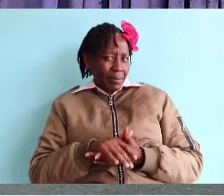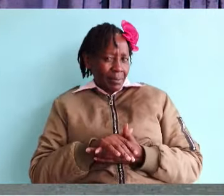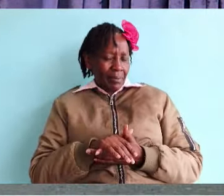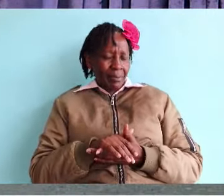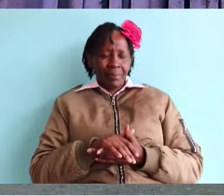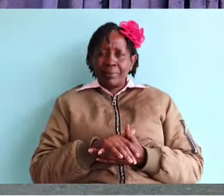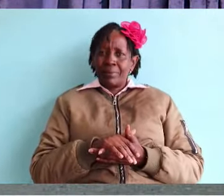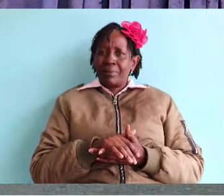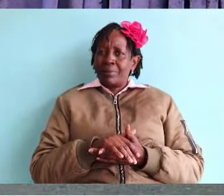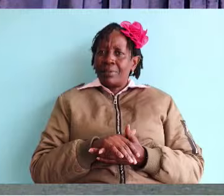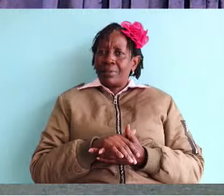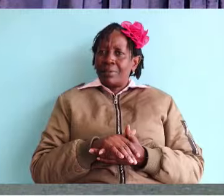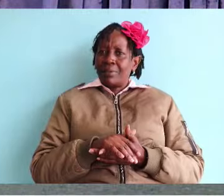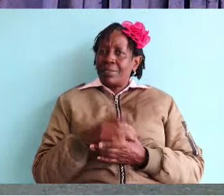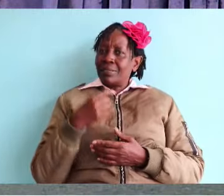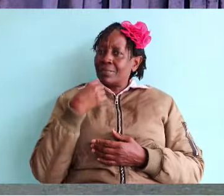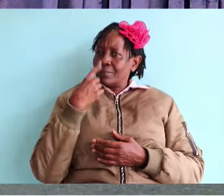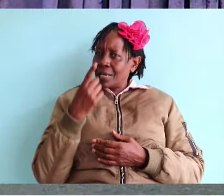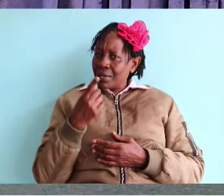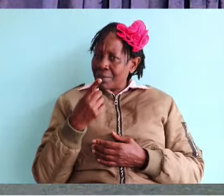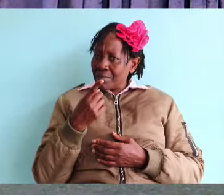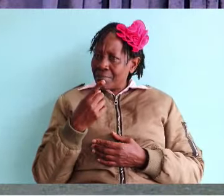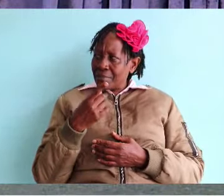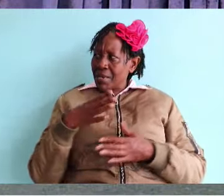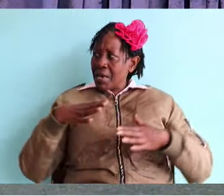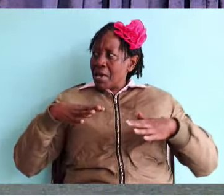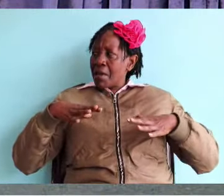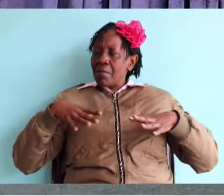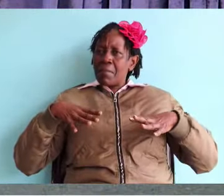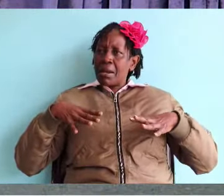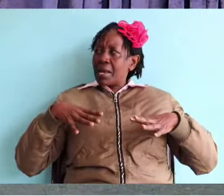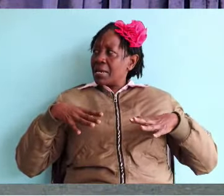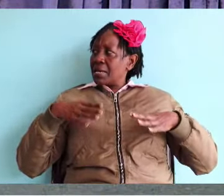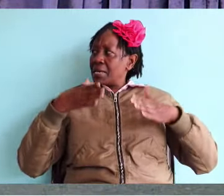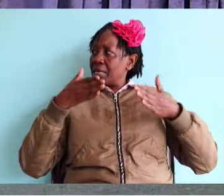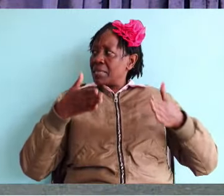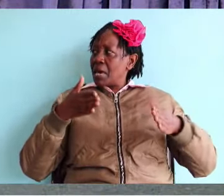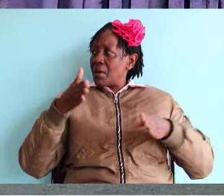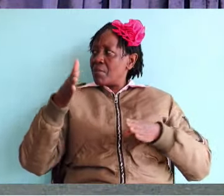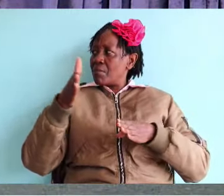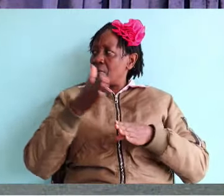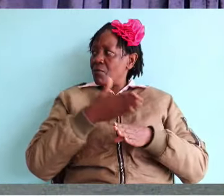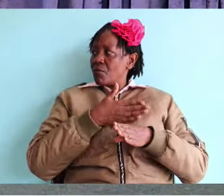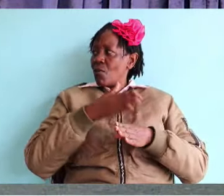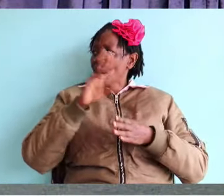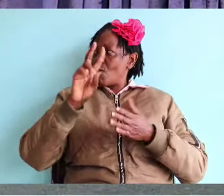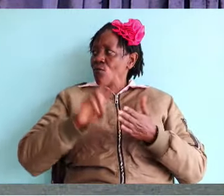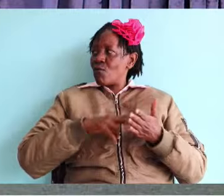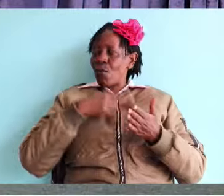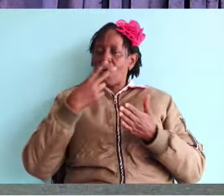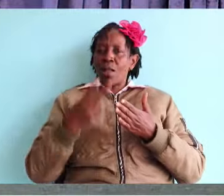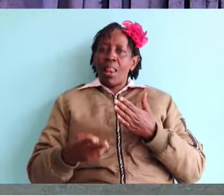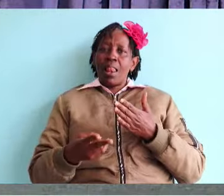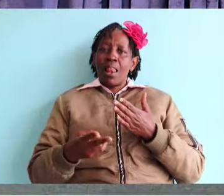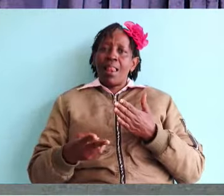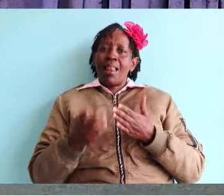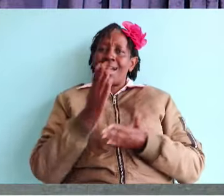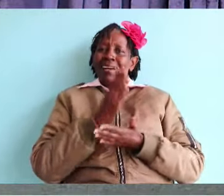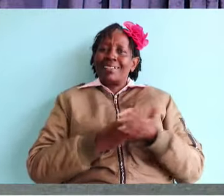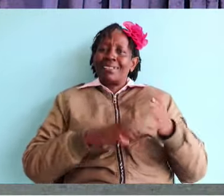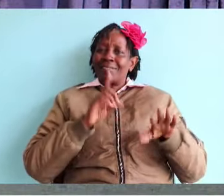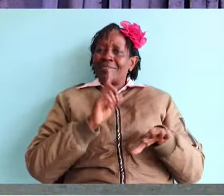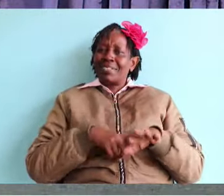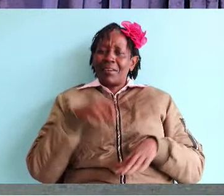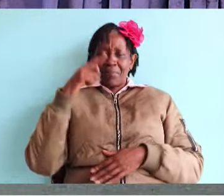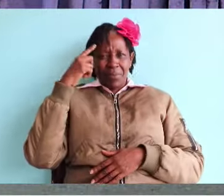this saying that pride comes before fall. And, you know, sometimes we think it's a saying that is common